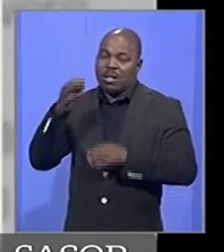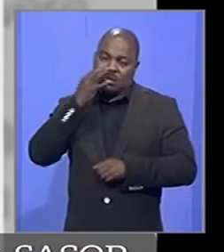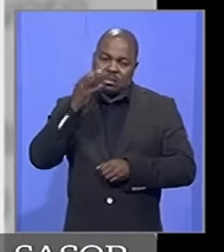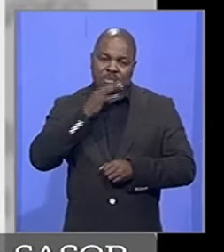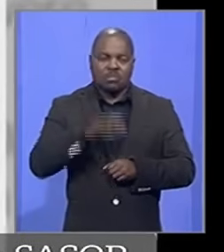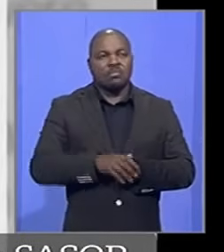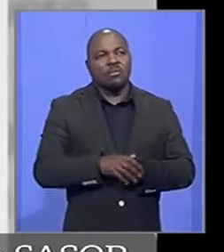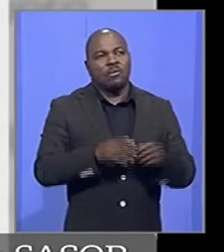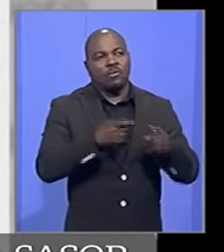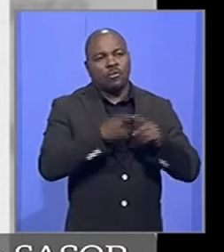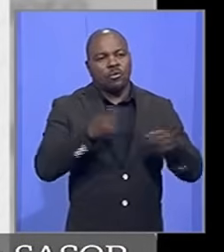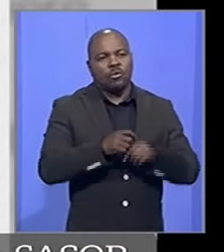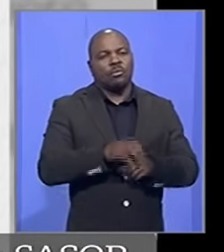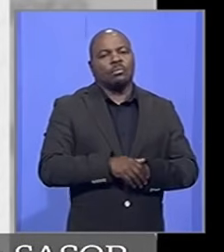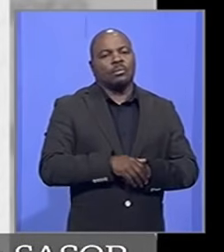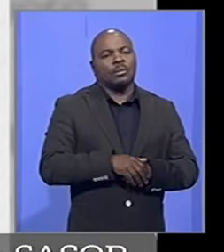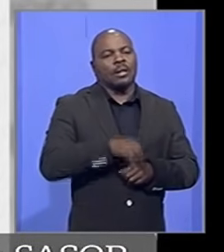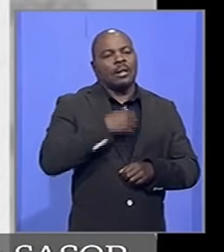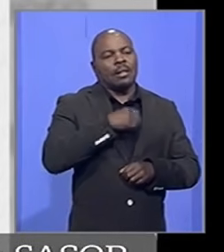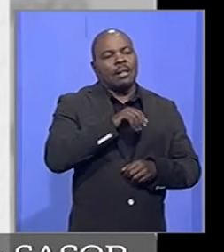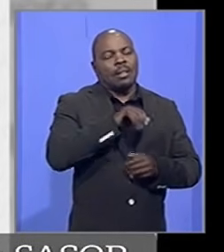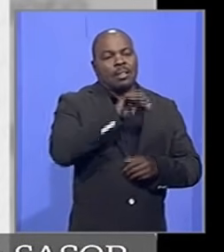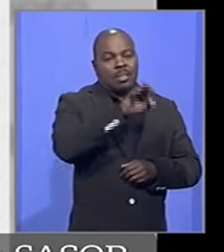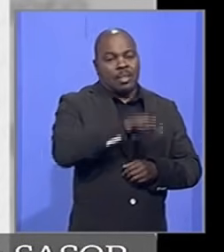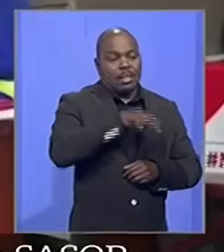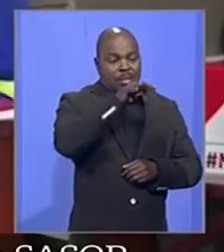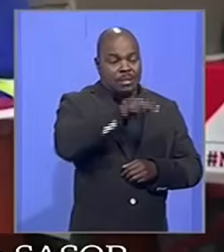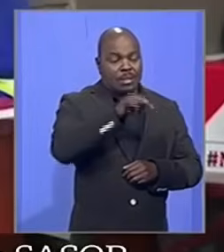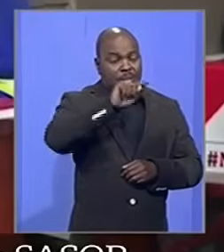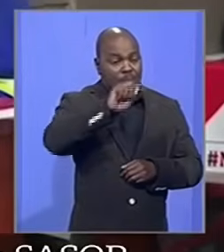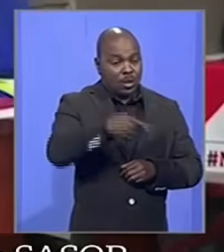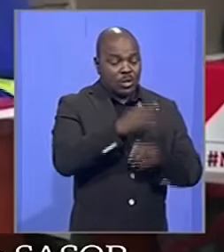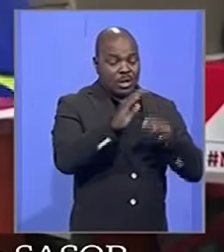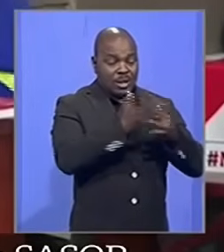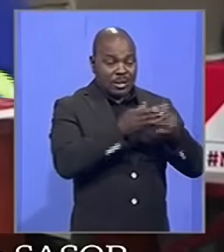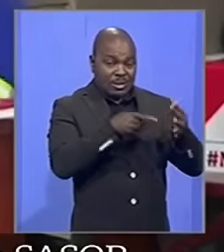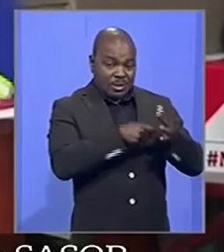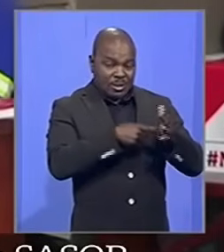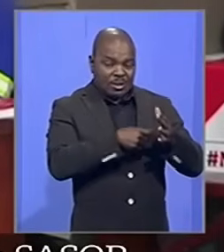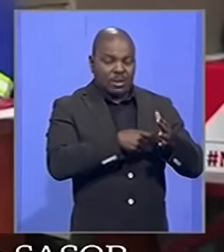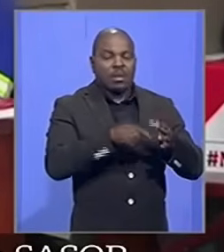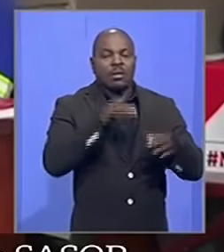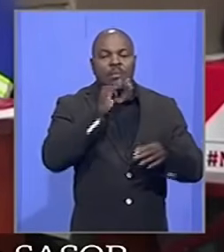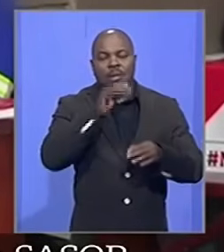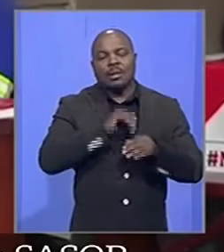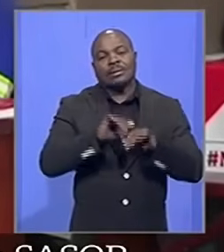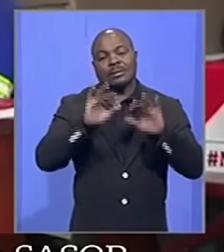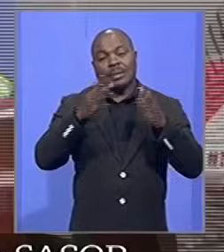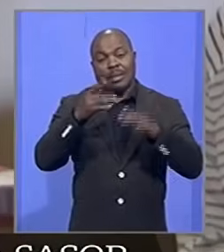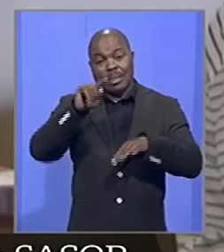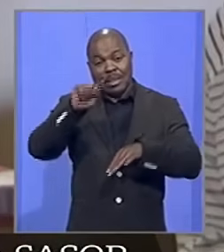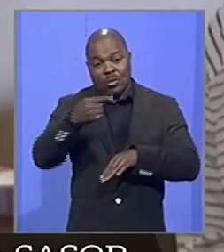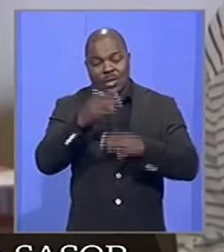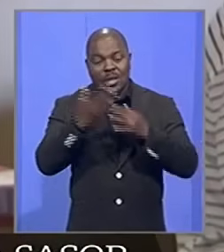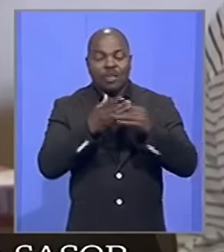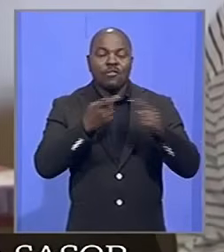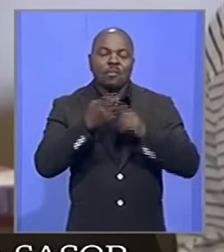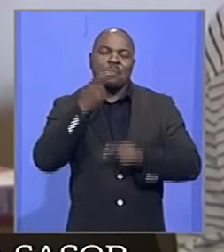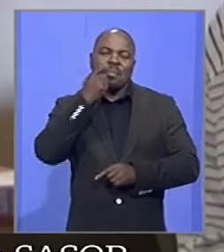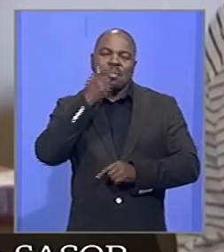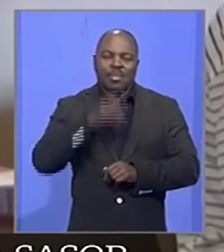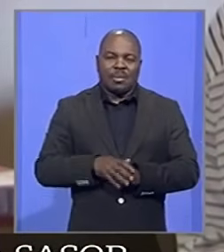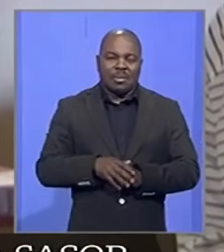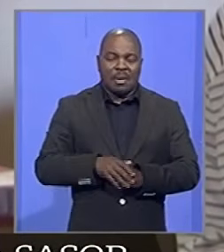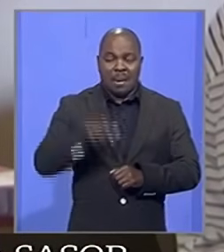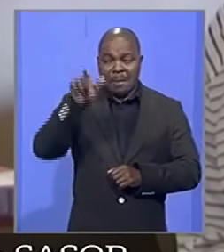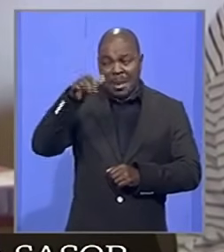di le 13 tseo di begilwe mo nageng di feta 10 ke tsa banna. Moitsanape o